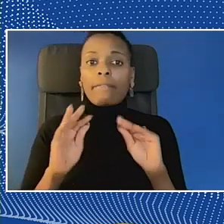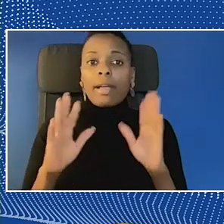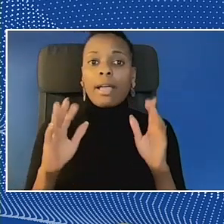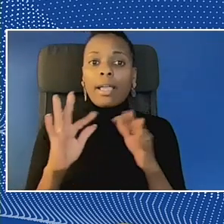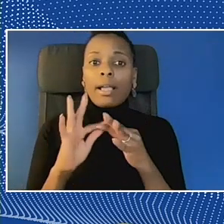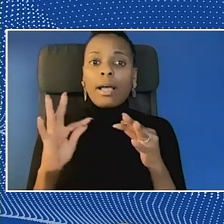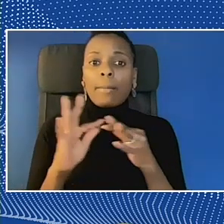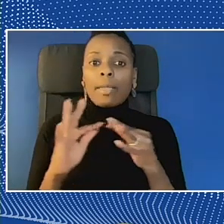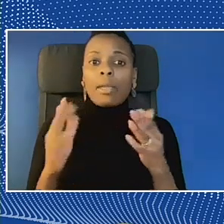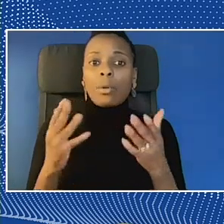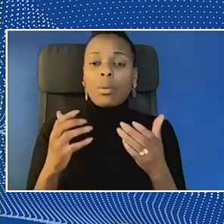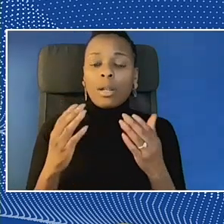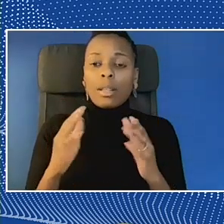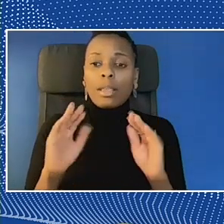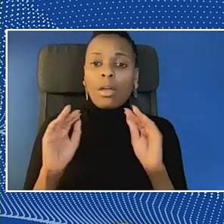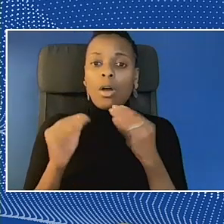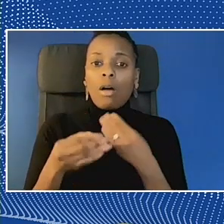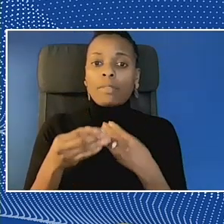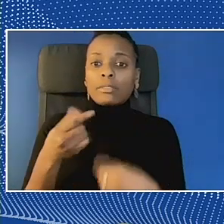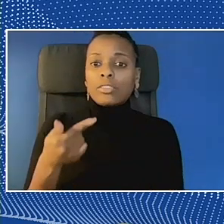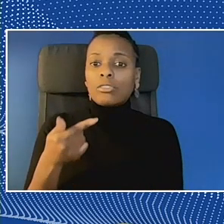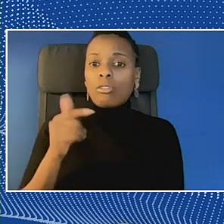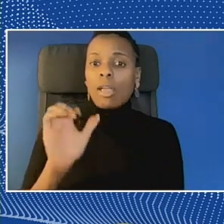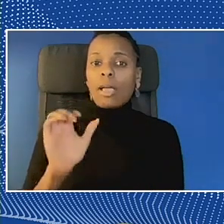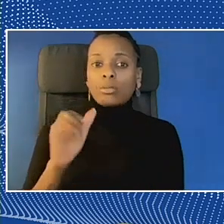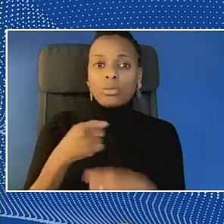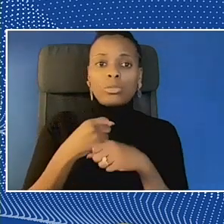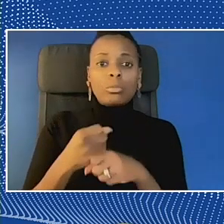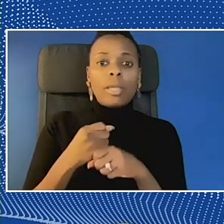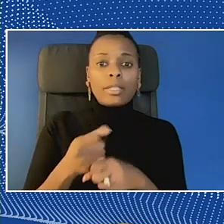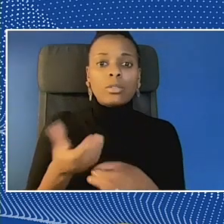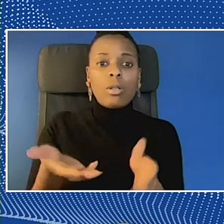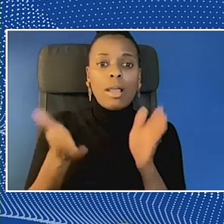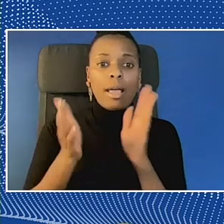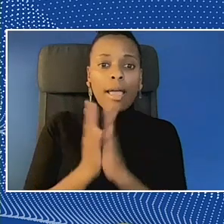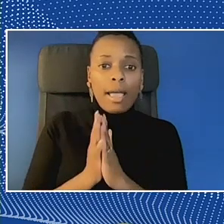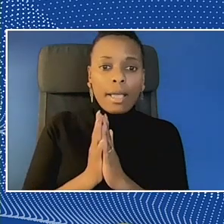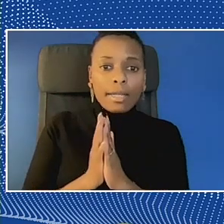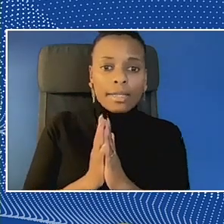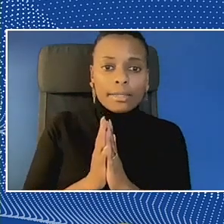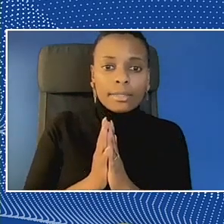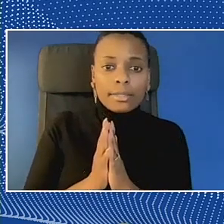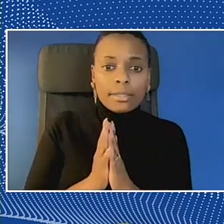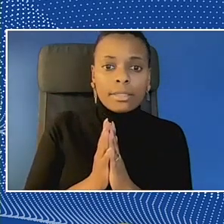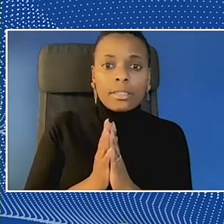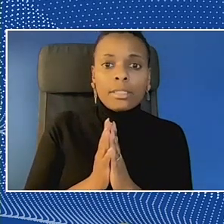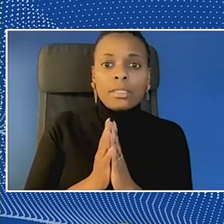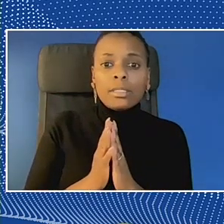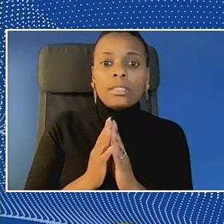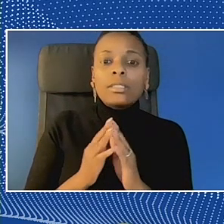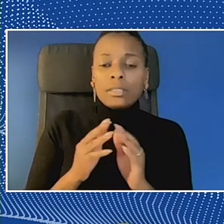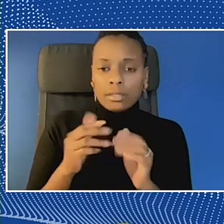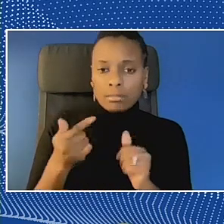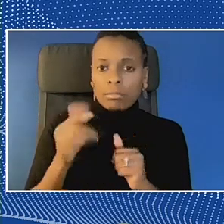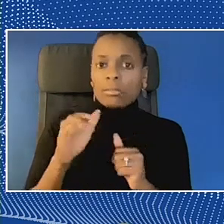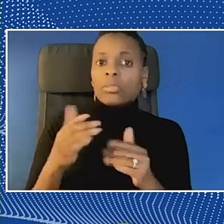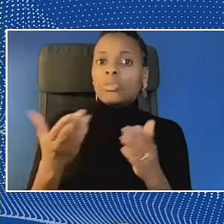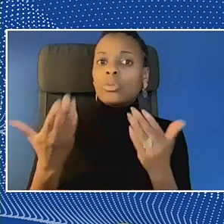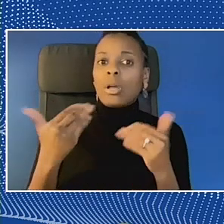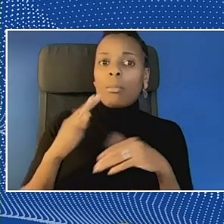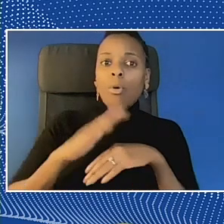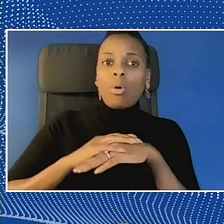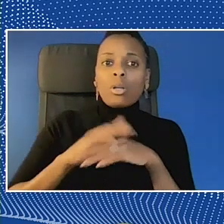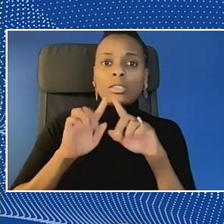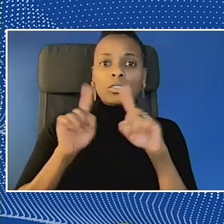our Office of General Counsel to make, so I'm gonna ask Soren to come on screen and provide a clarifying statement, and then